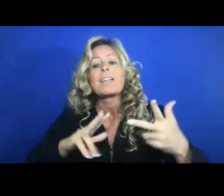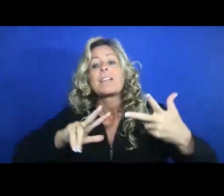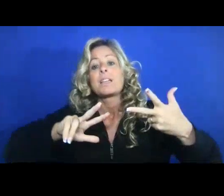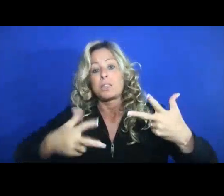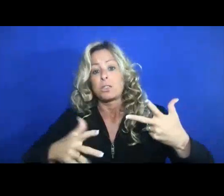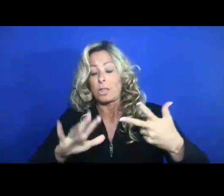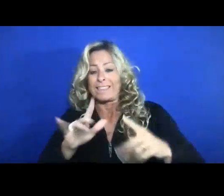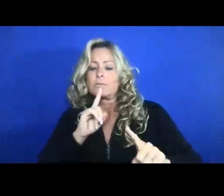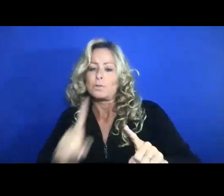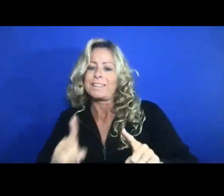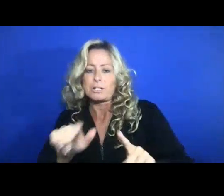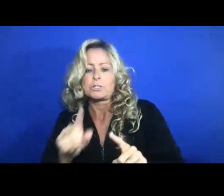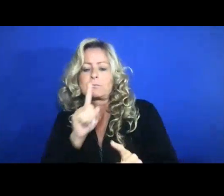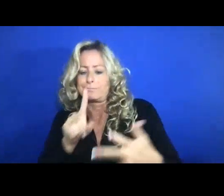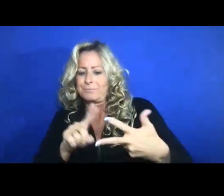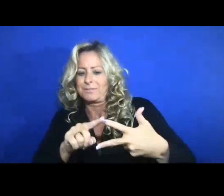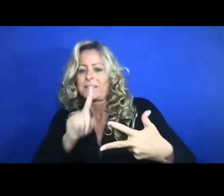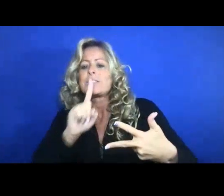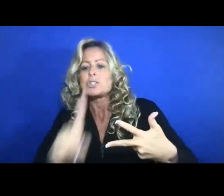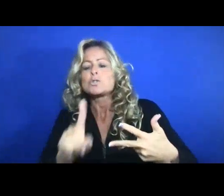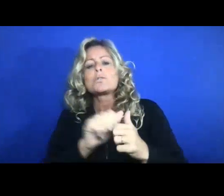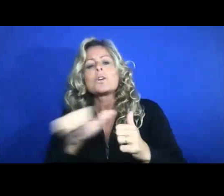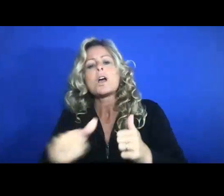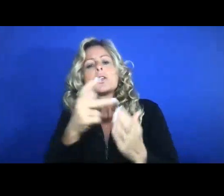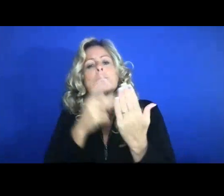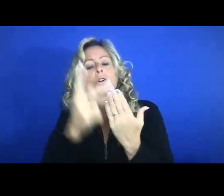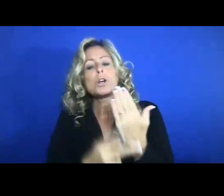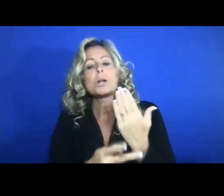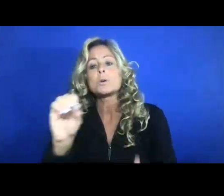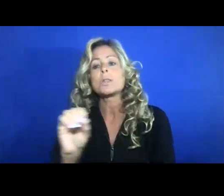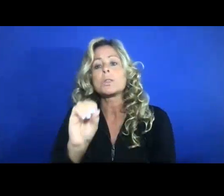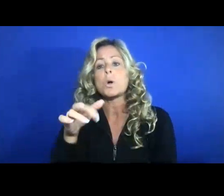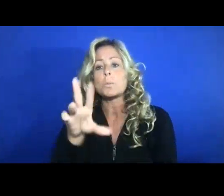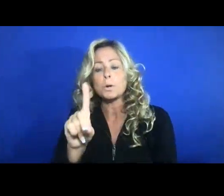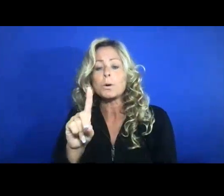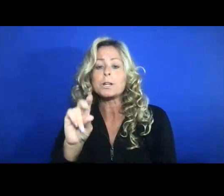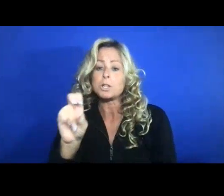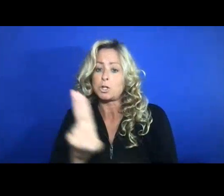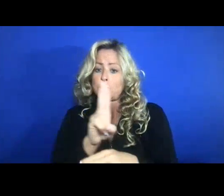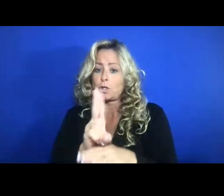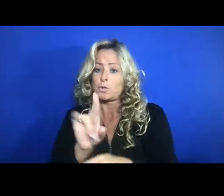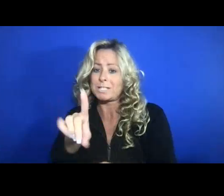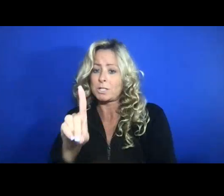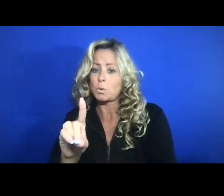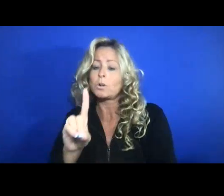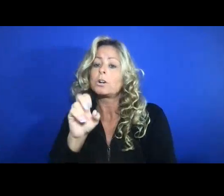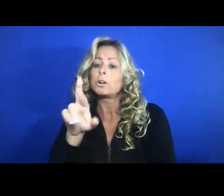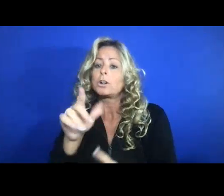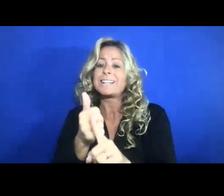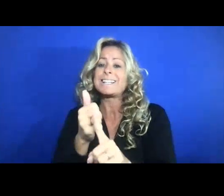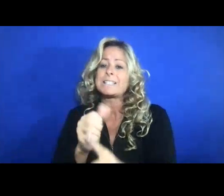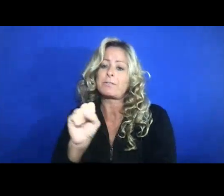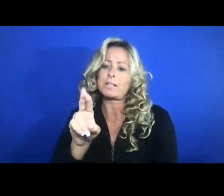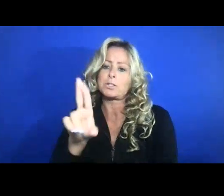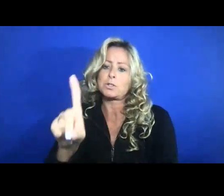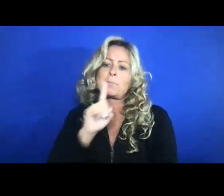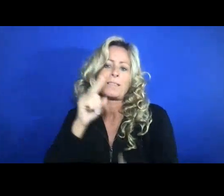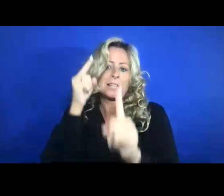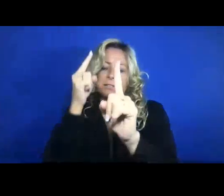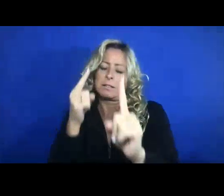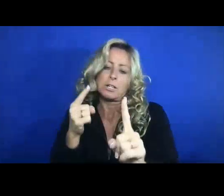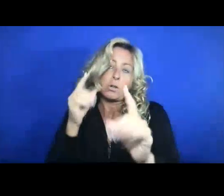and this is true for other programs that maybe treat opioid use disorder but don't actually offer medications as a part of that treatment. That is not the gold standard and mainstay